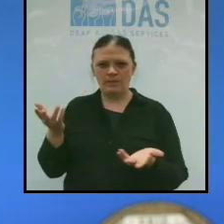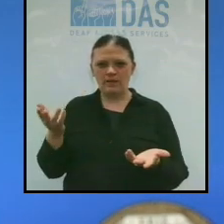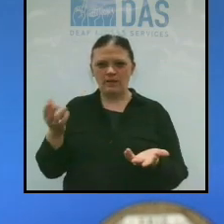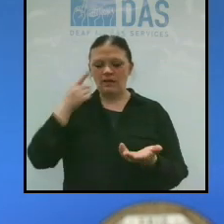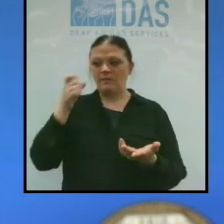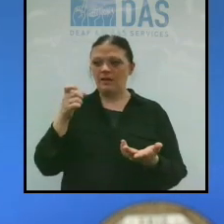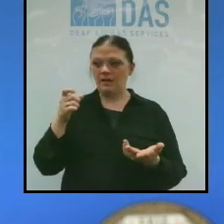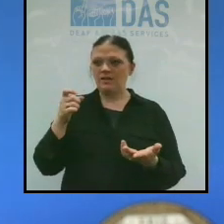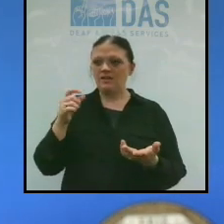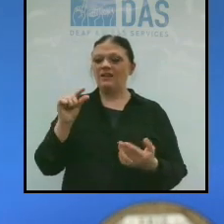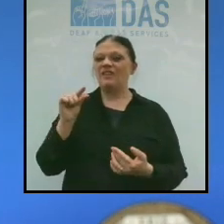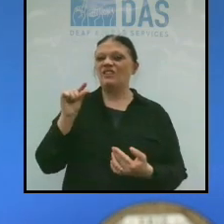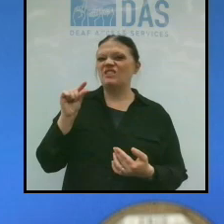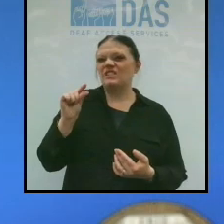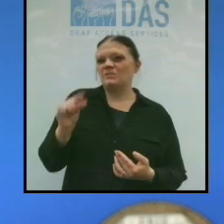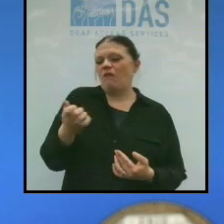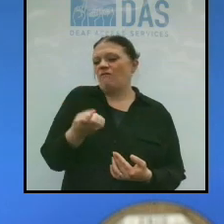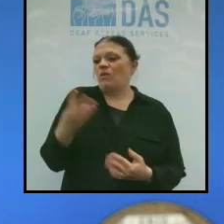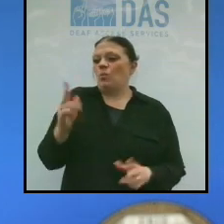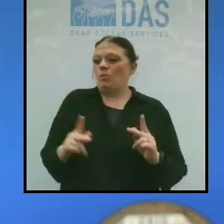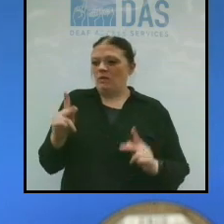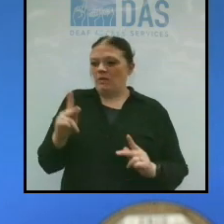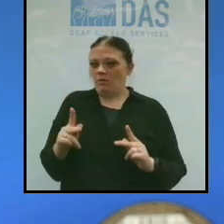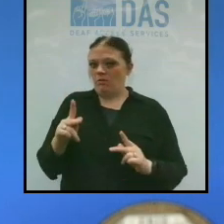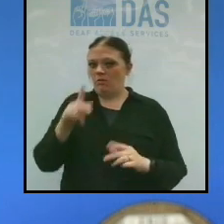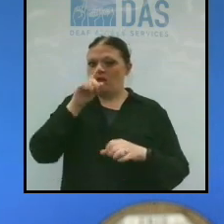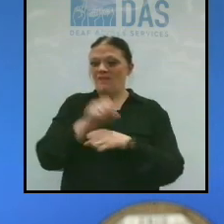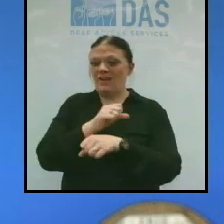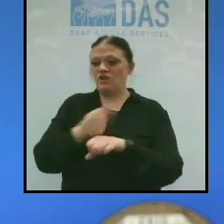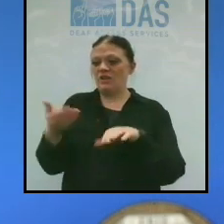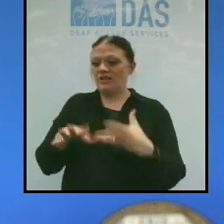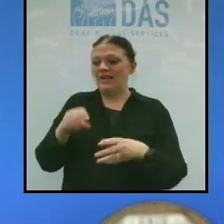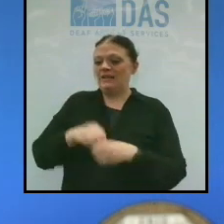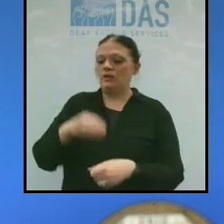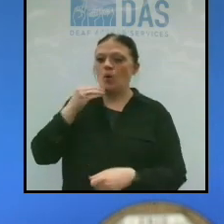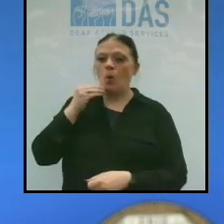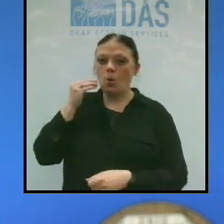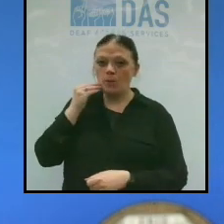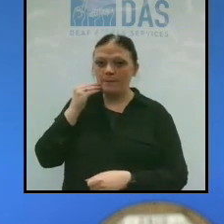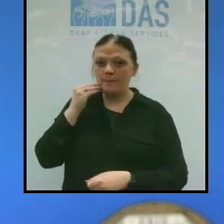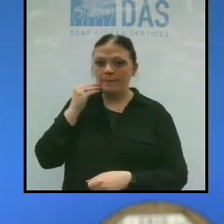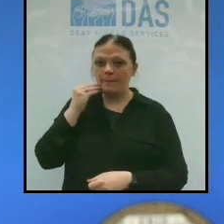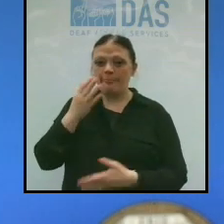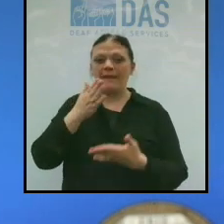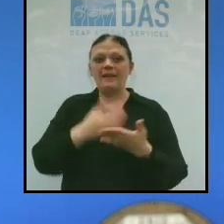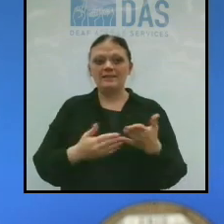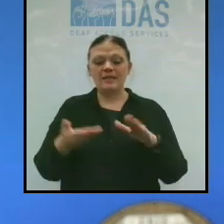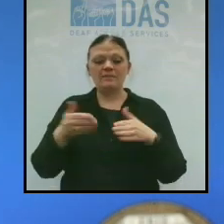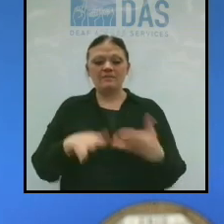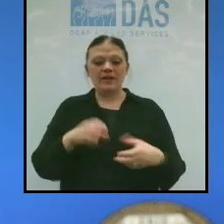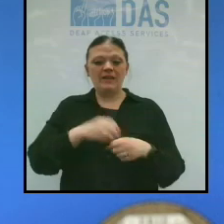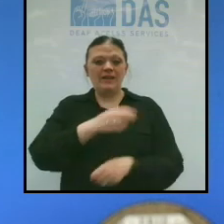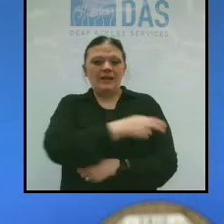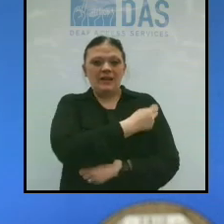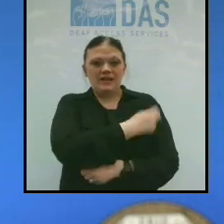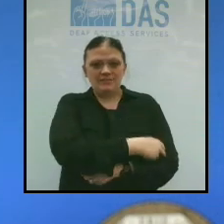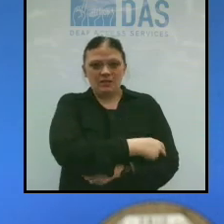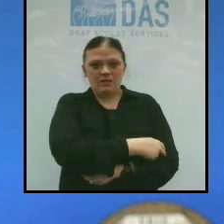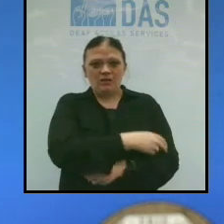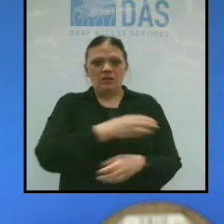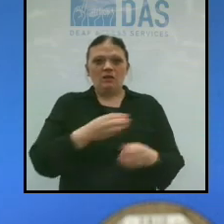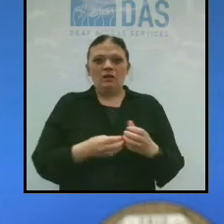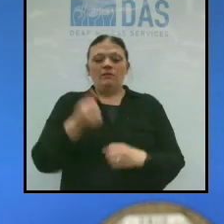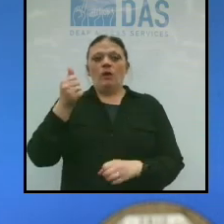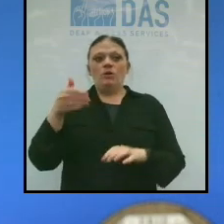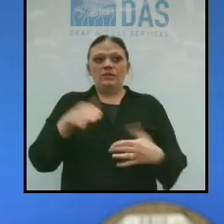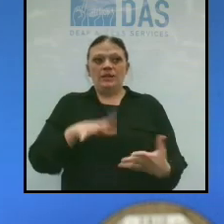while there's a small handful of individuals who've perished in their home, and there are some that have perished in hospitals, the vast majority